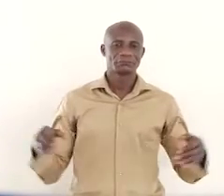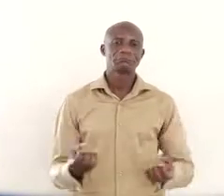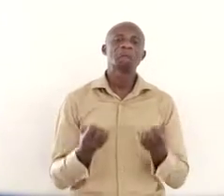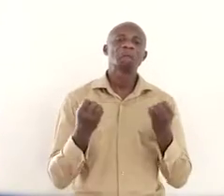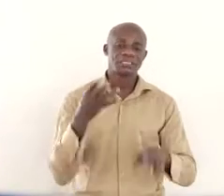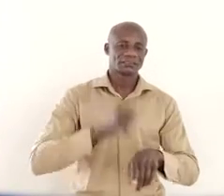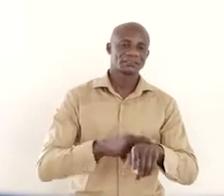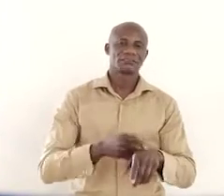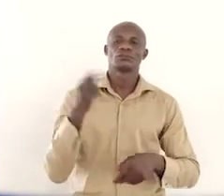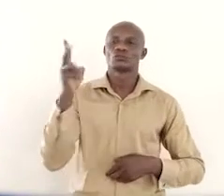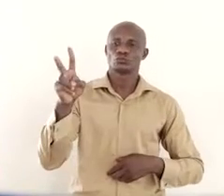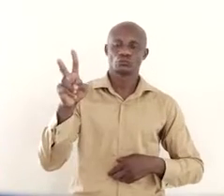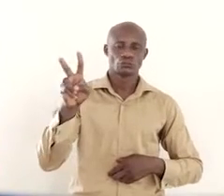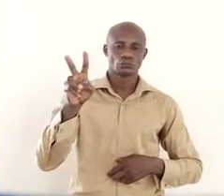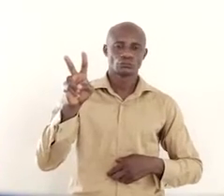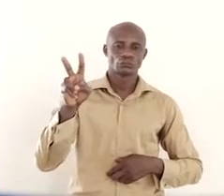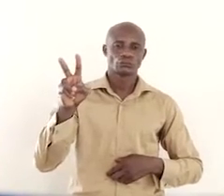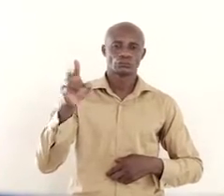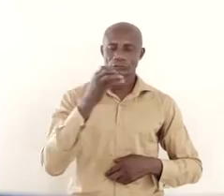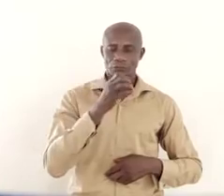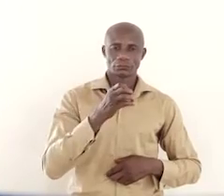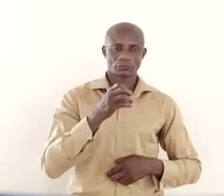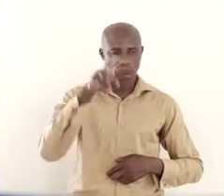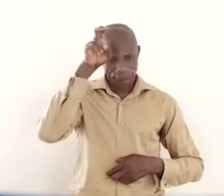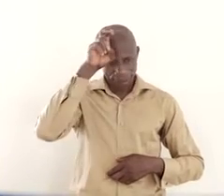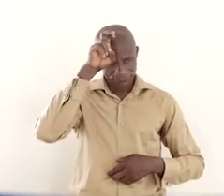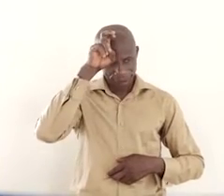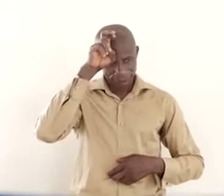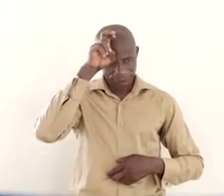Many times there are two devils, actually. I mean, let's face it.